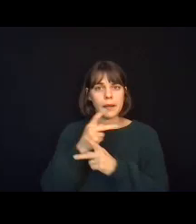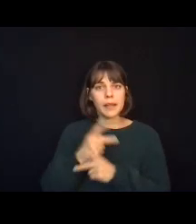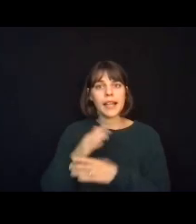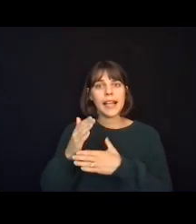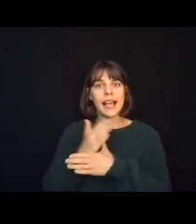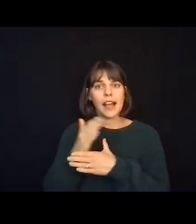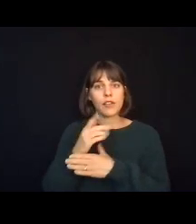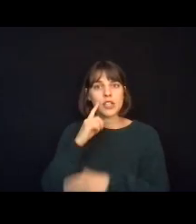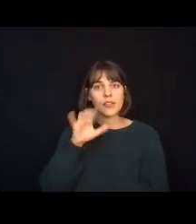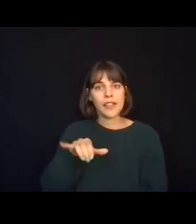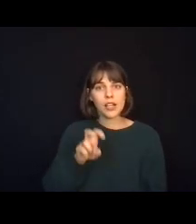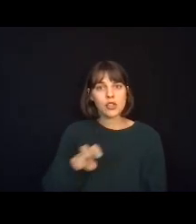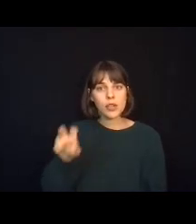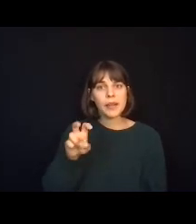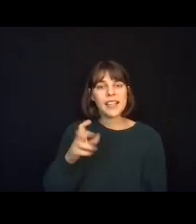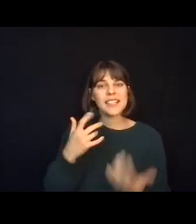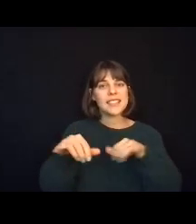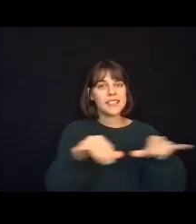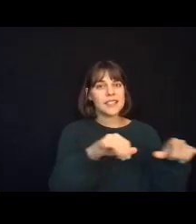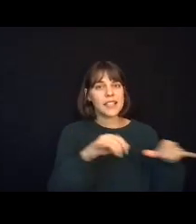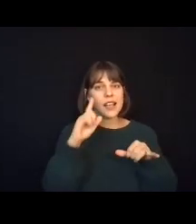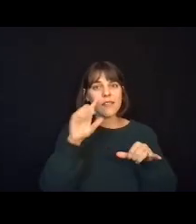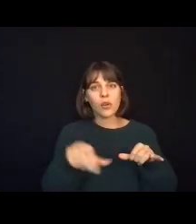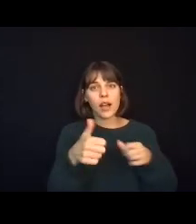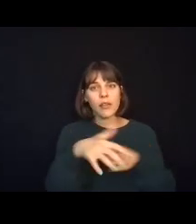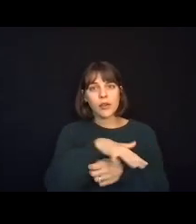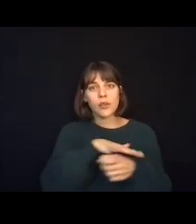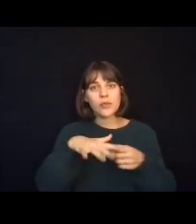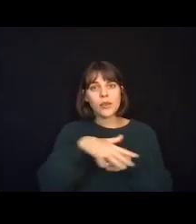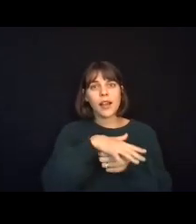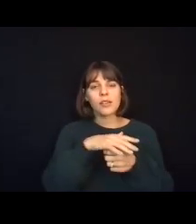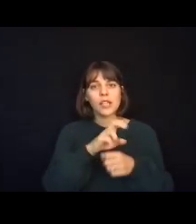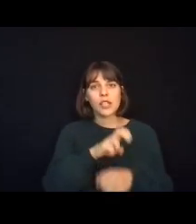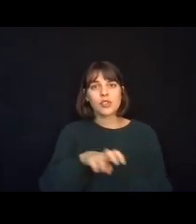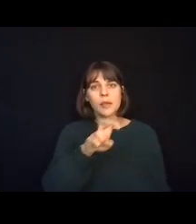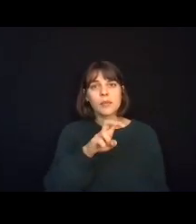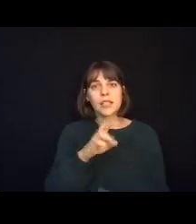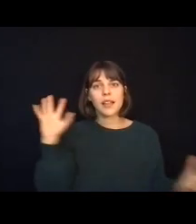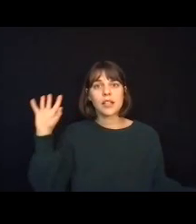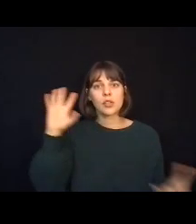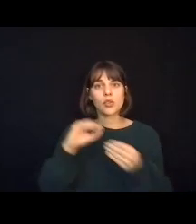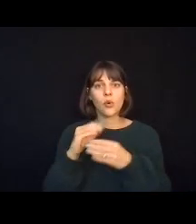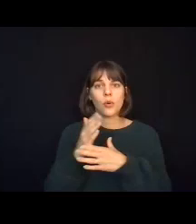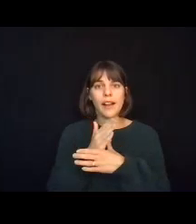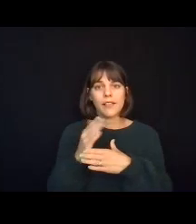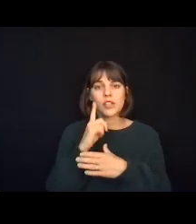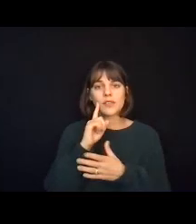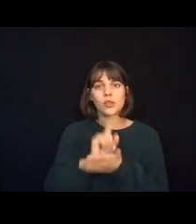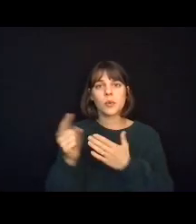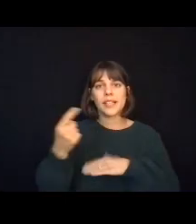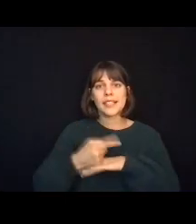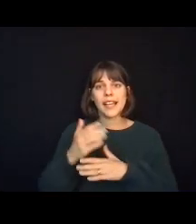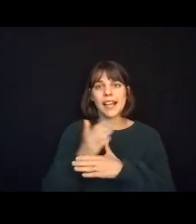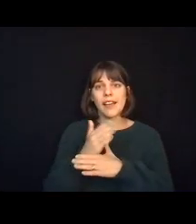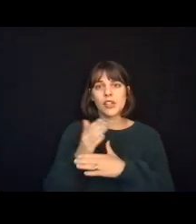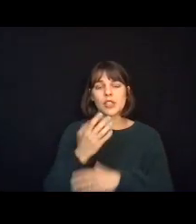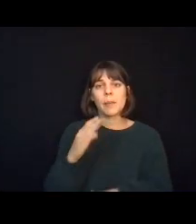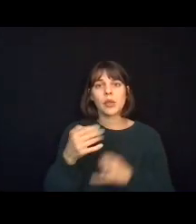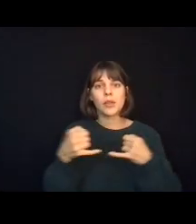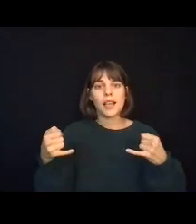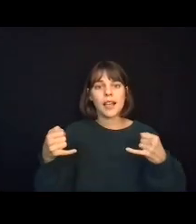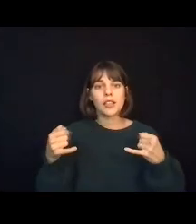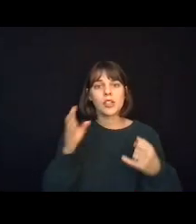trip and do the same for all the other surrounding trips, and then total up those trip level averages to get like a weekday average of the blue